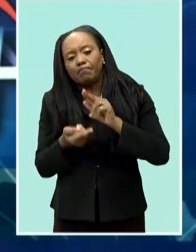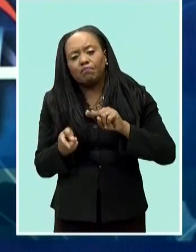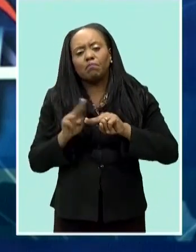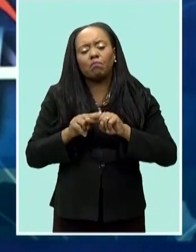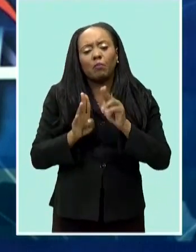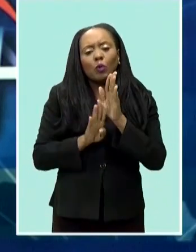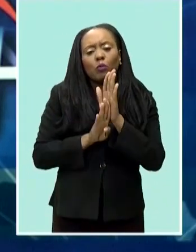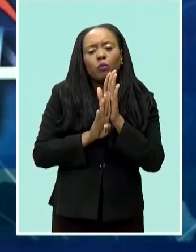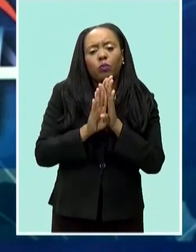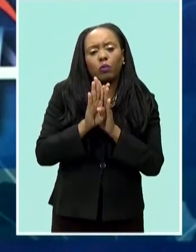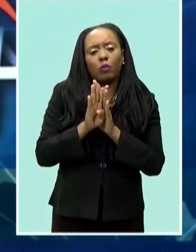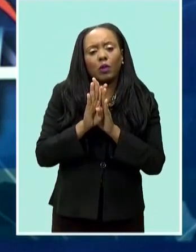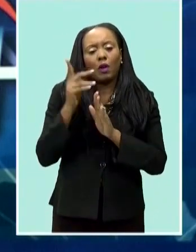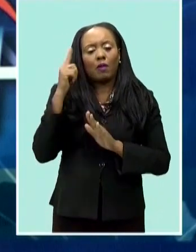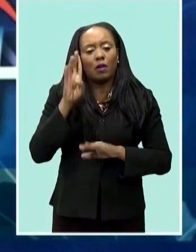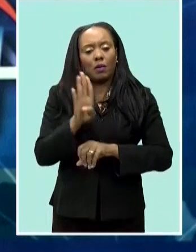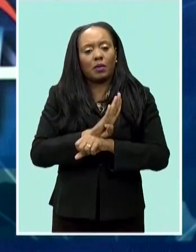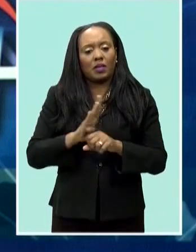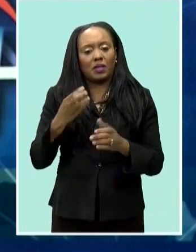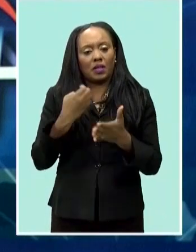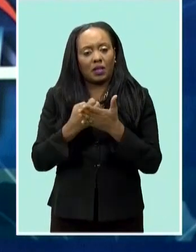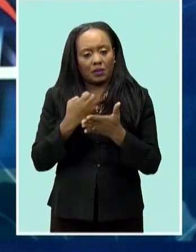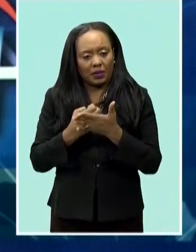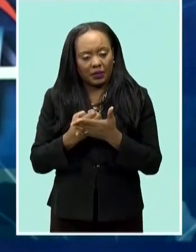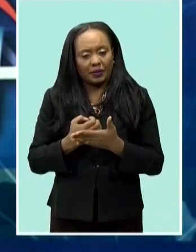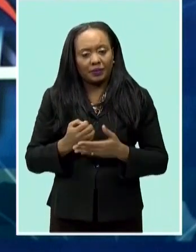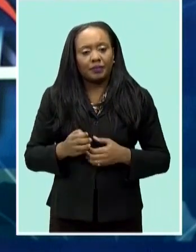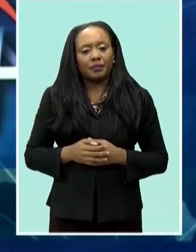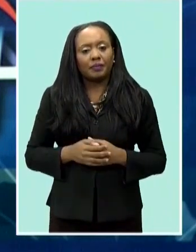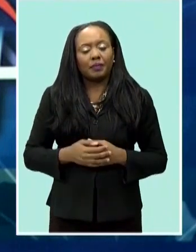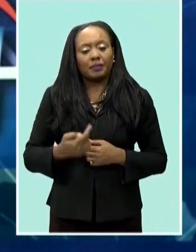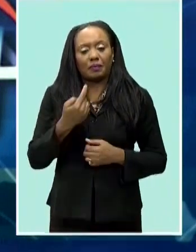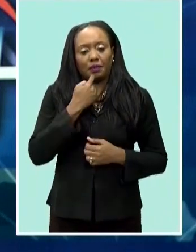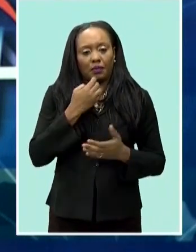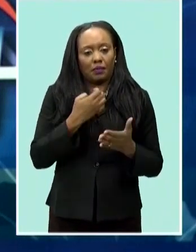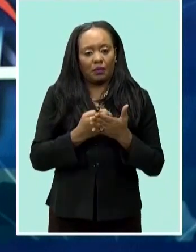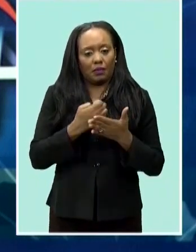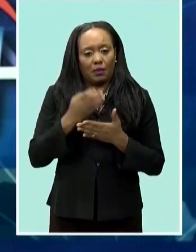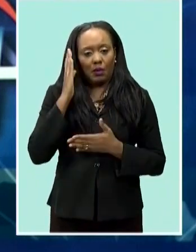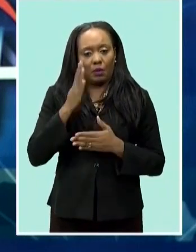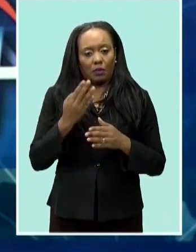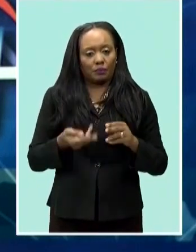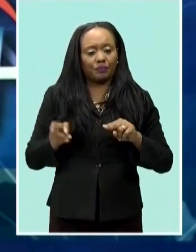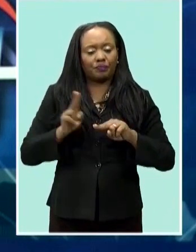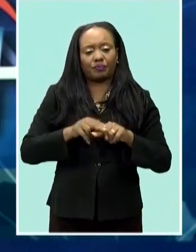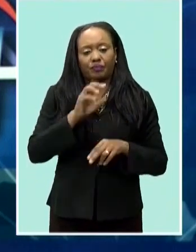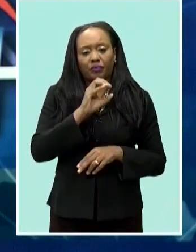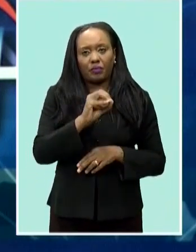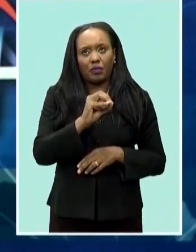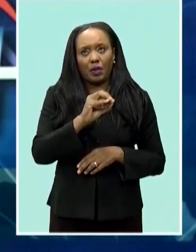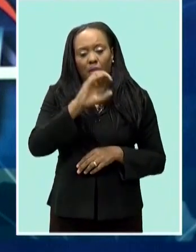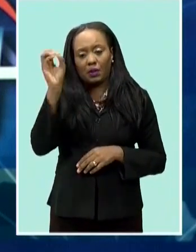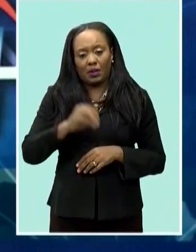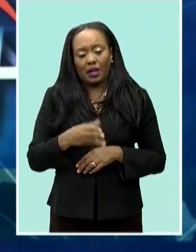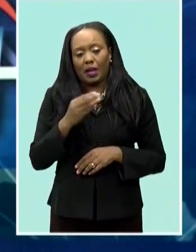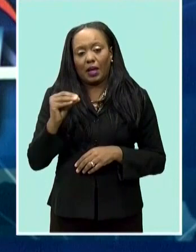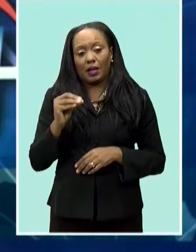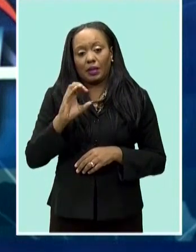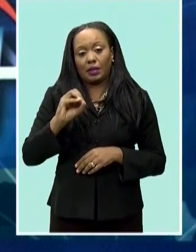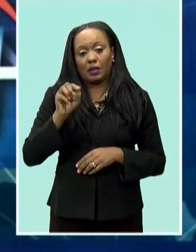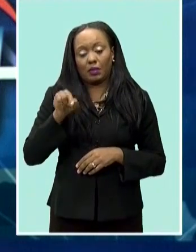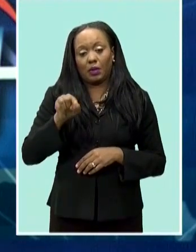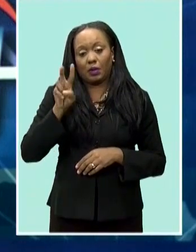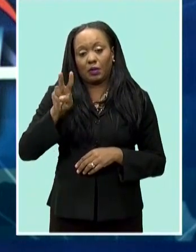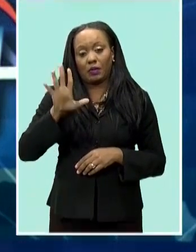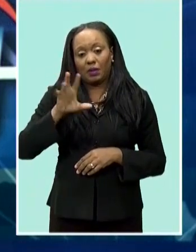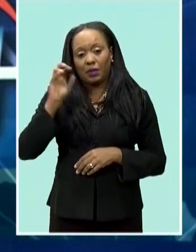the remainder of 2019. They are predicting that the economy will grow between 0% and 0.25%.